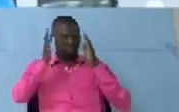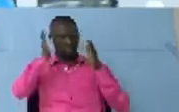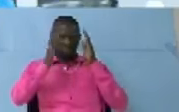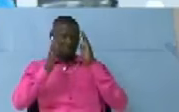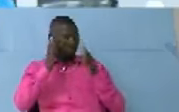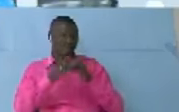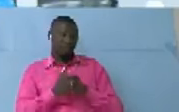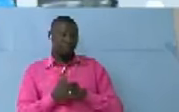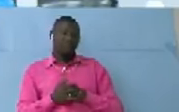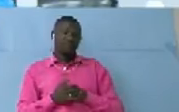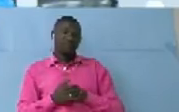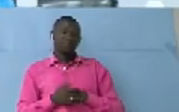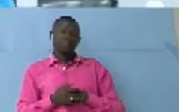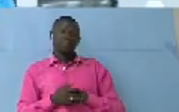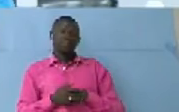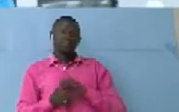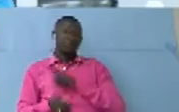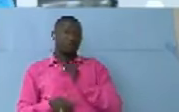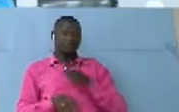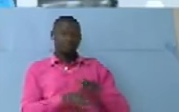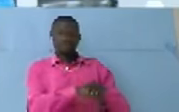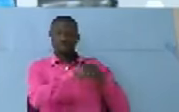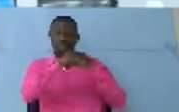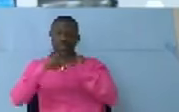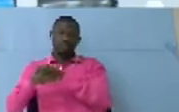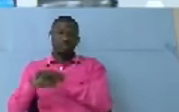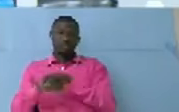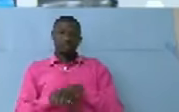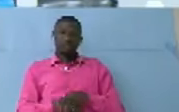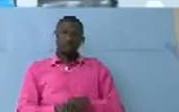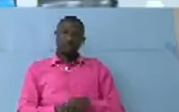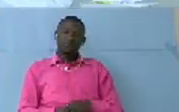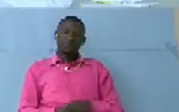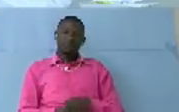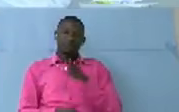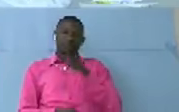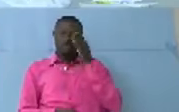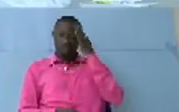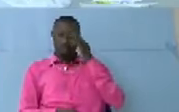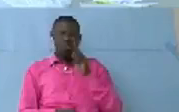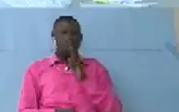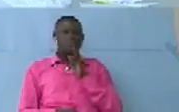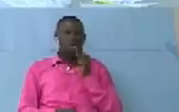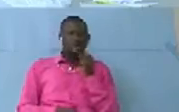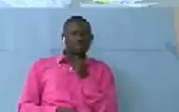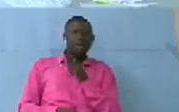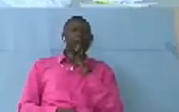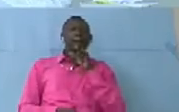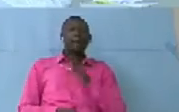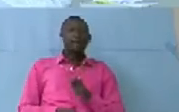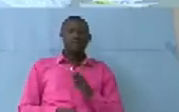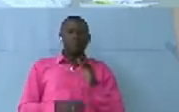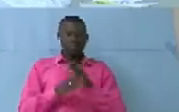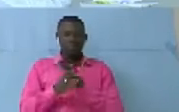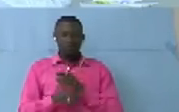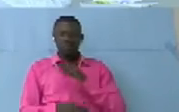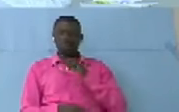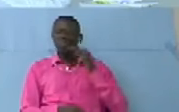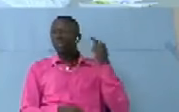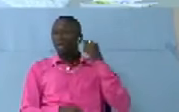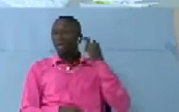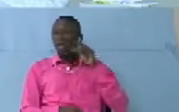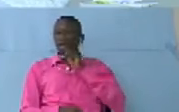him, I'm busy. So in samba. So they took me. Did you know who that person was before you heard his name?